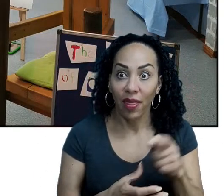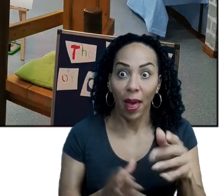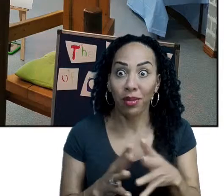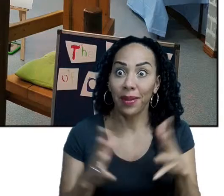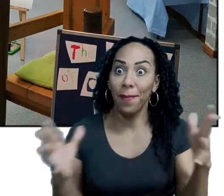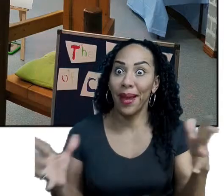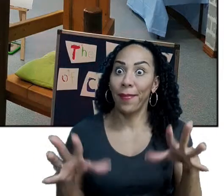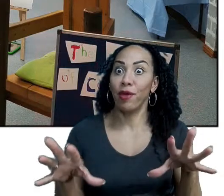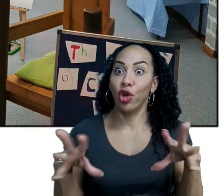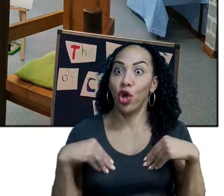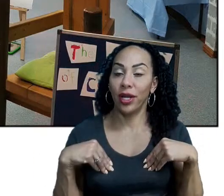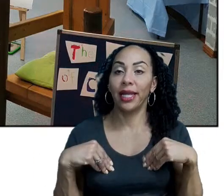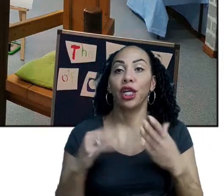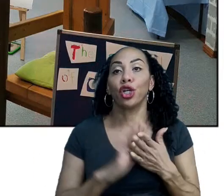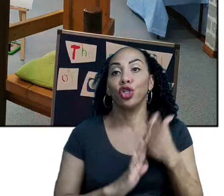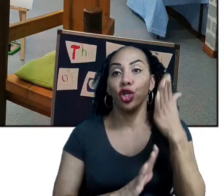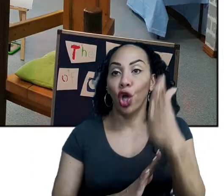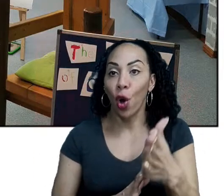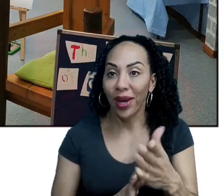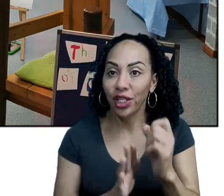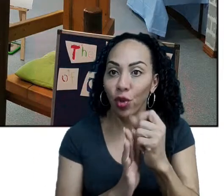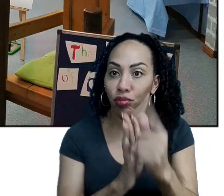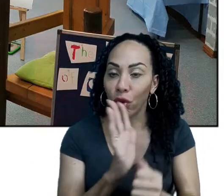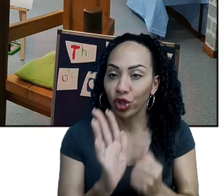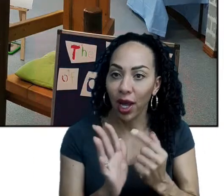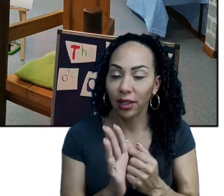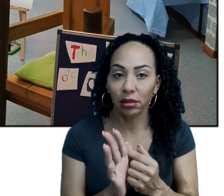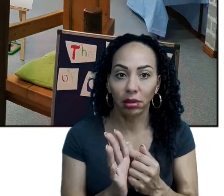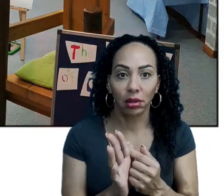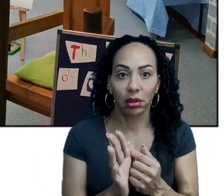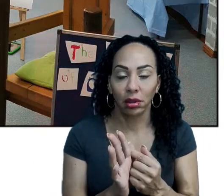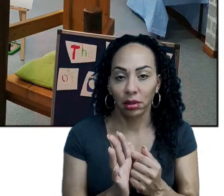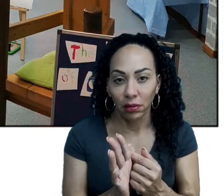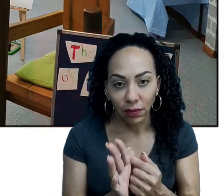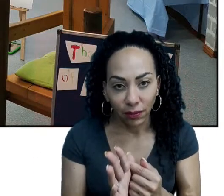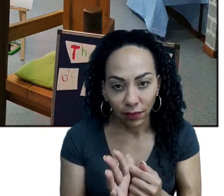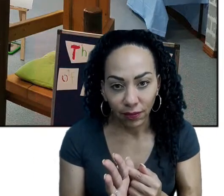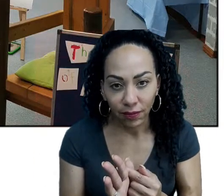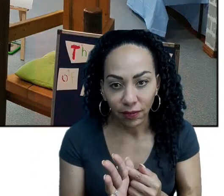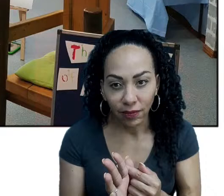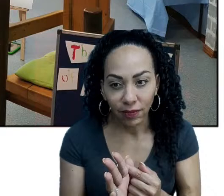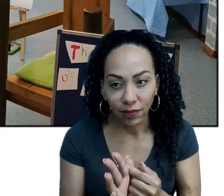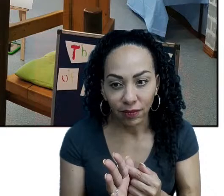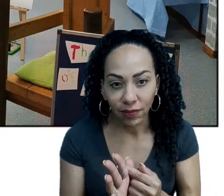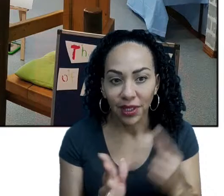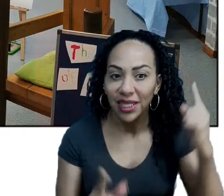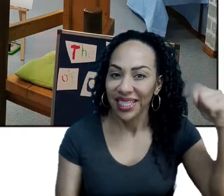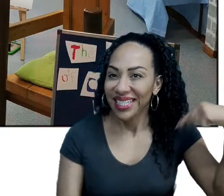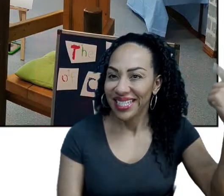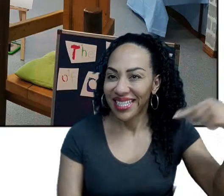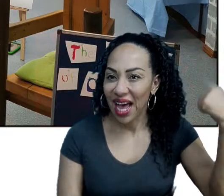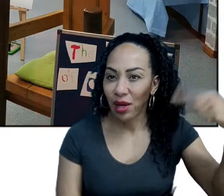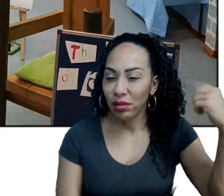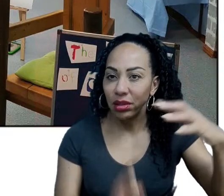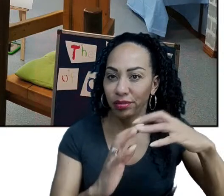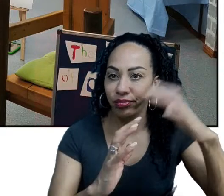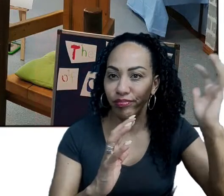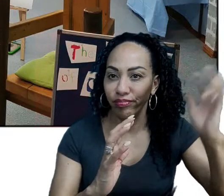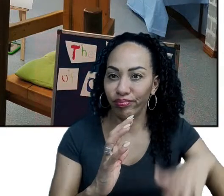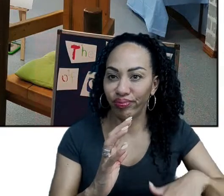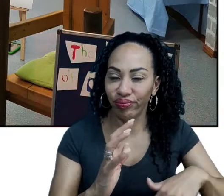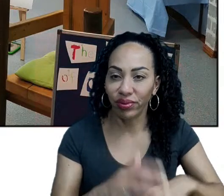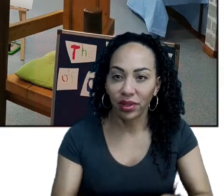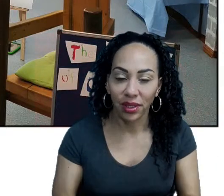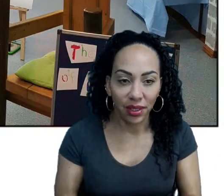go into a project expecting, or rather not expecting people to just immediately not be able to do something.